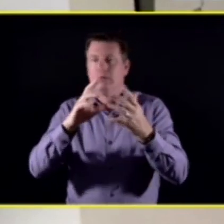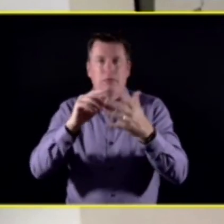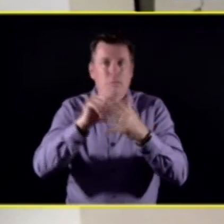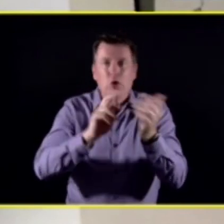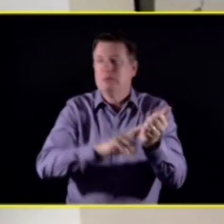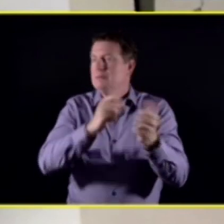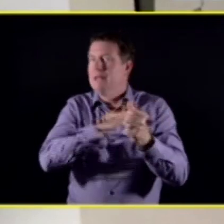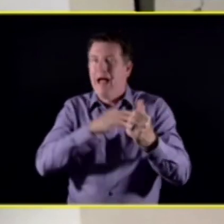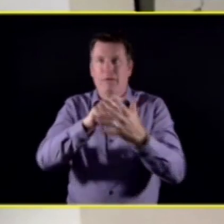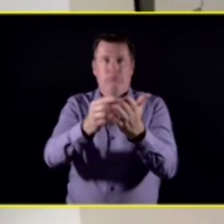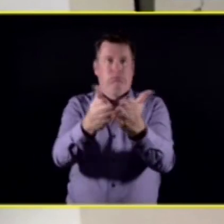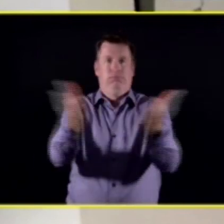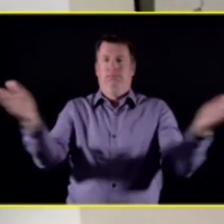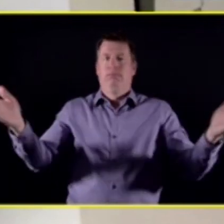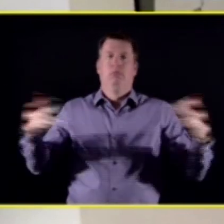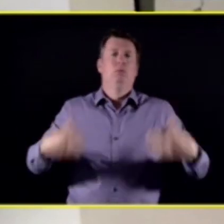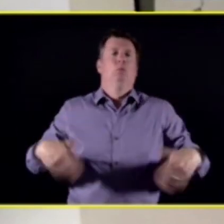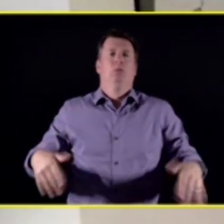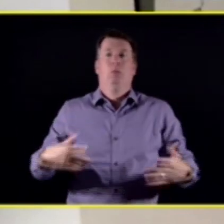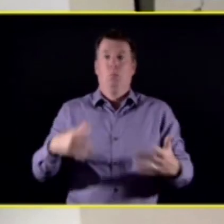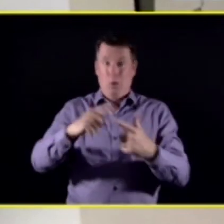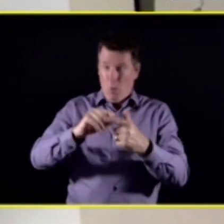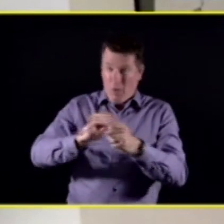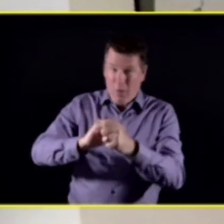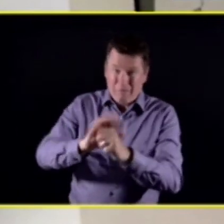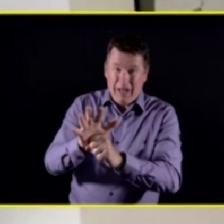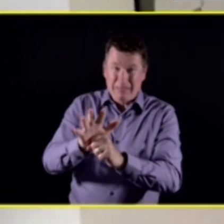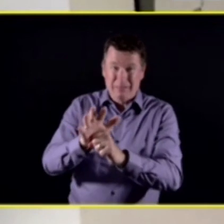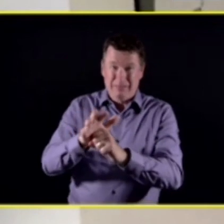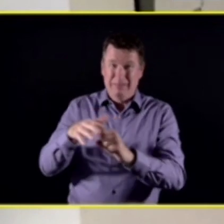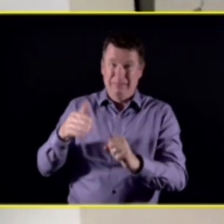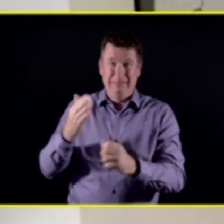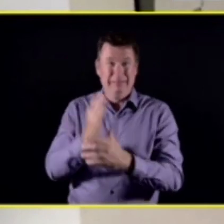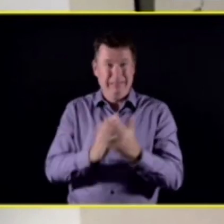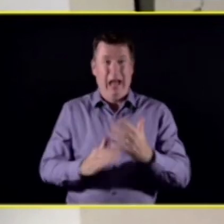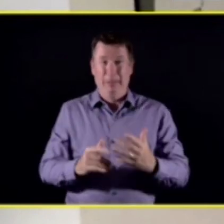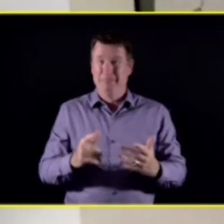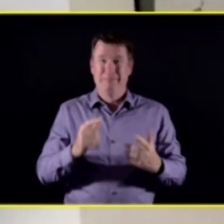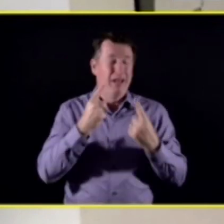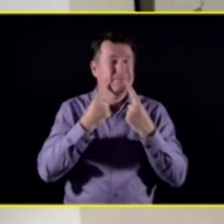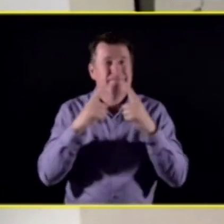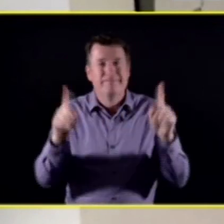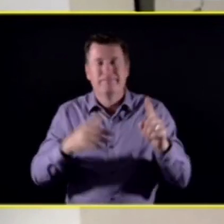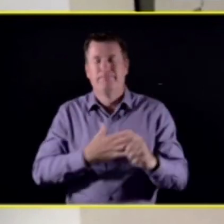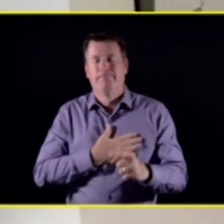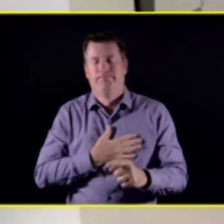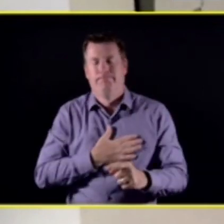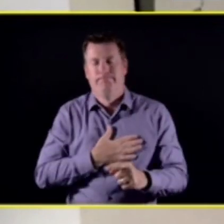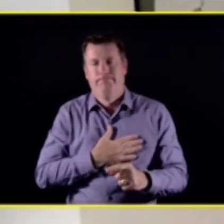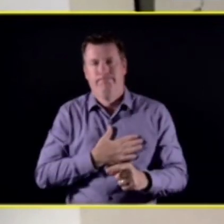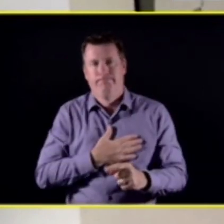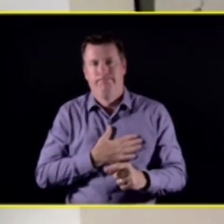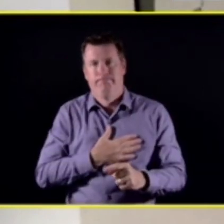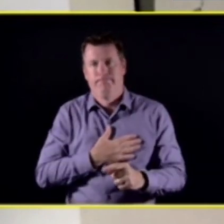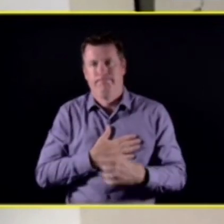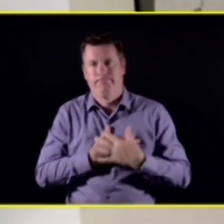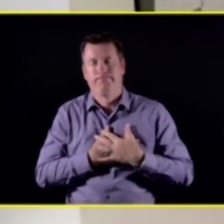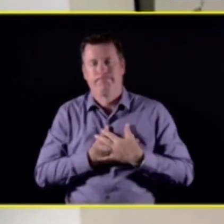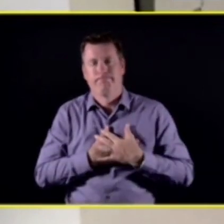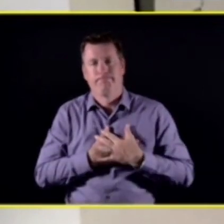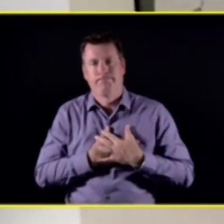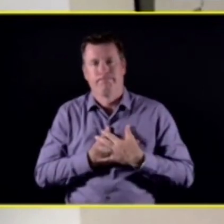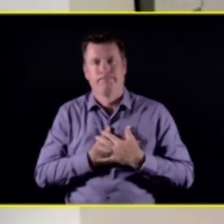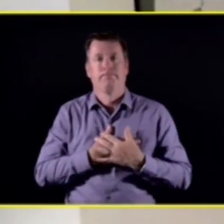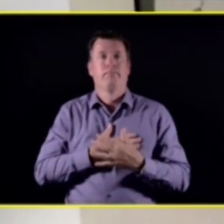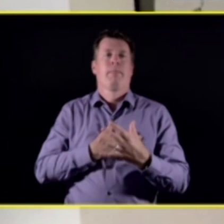COVID-19 and don't have as good an outcome as I have. And please wear your masks. Thank you. That's a